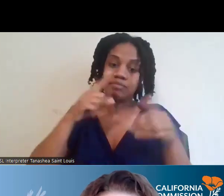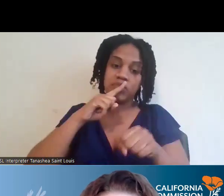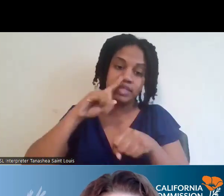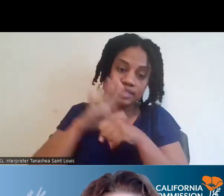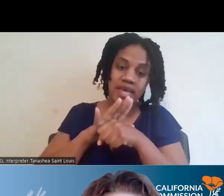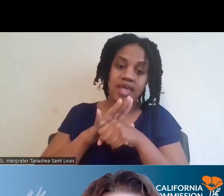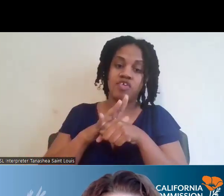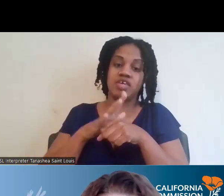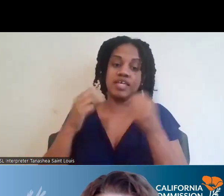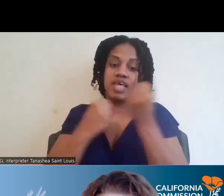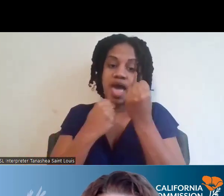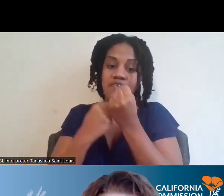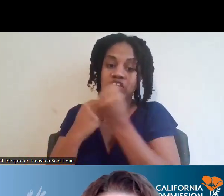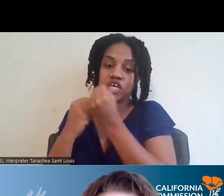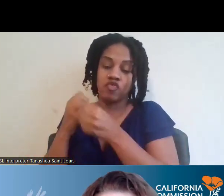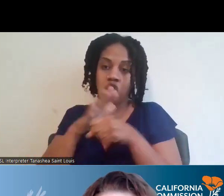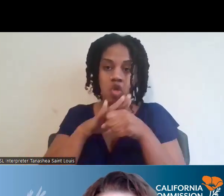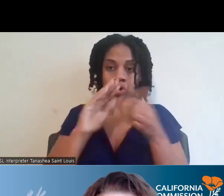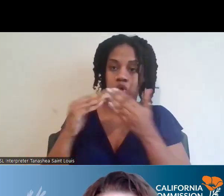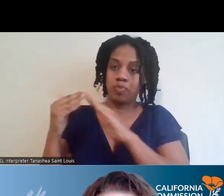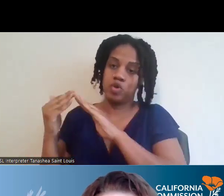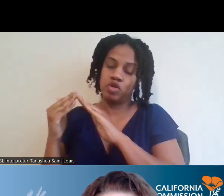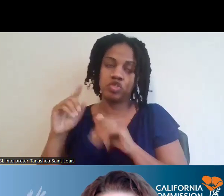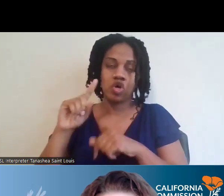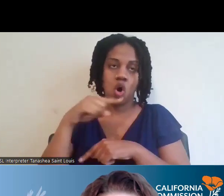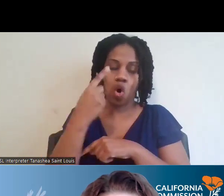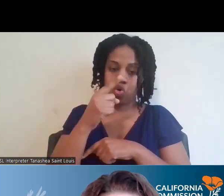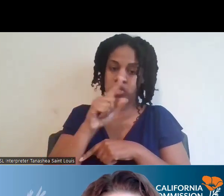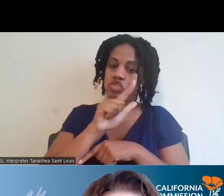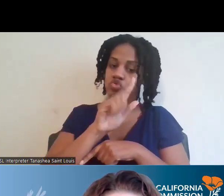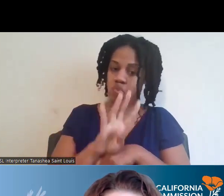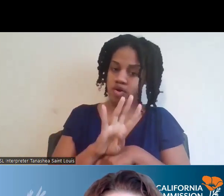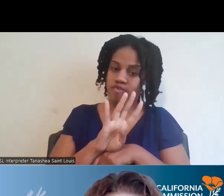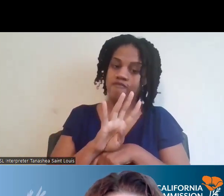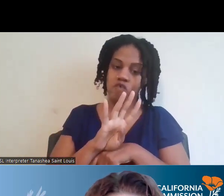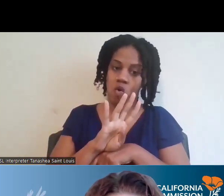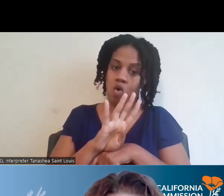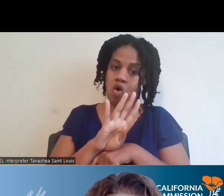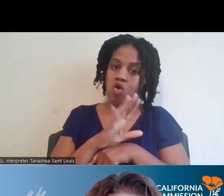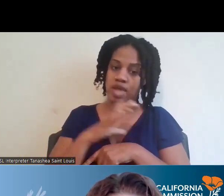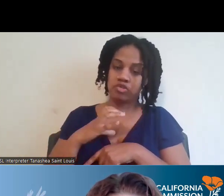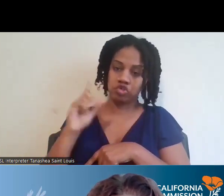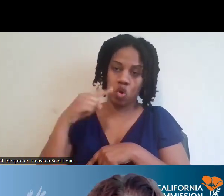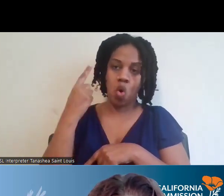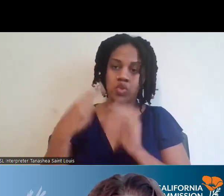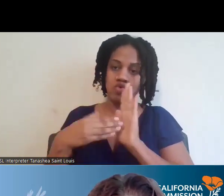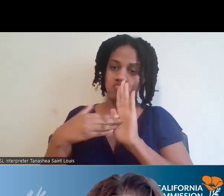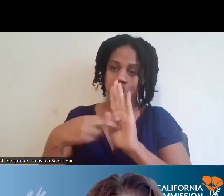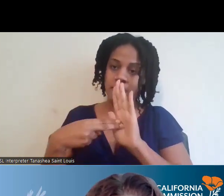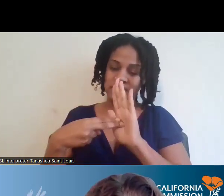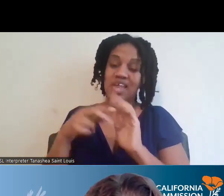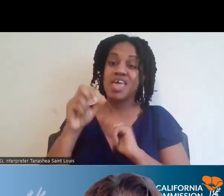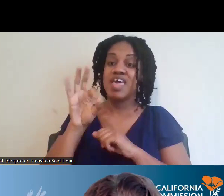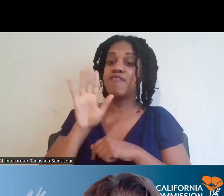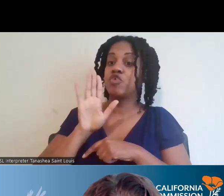to local communities. However, only 24 of the 33 AAA advisory councils are currently represented. If your advisory